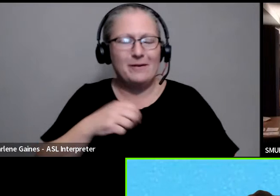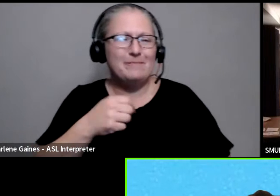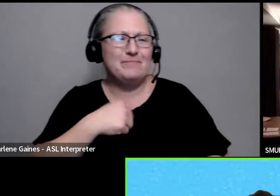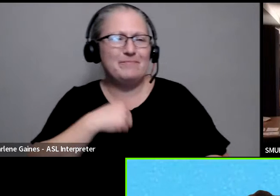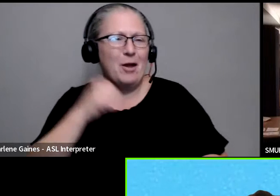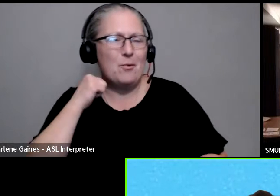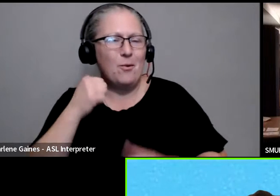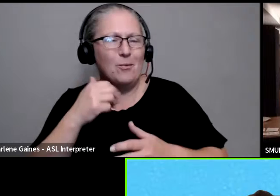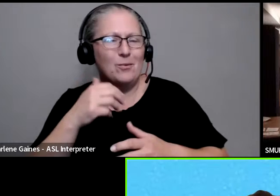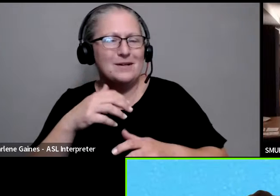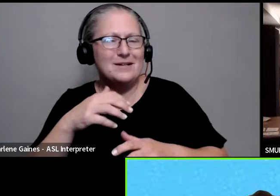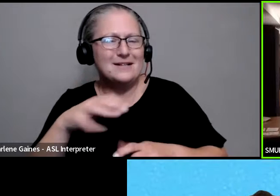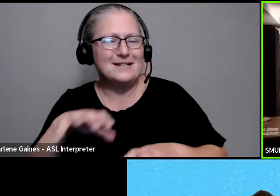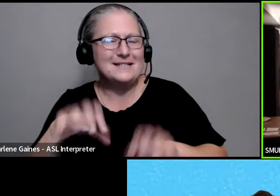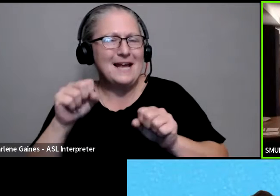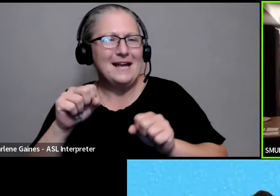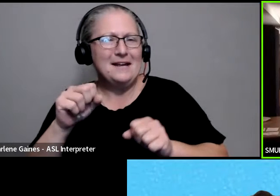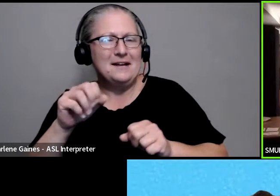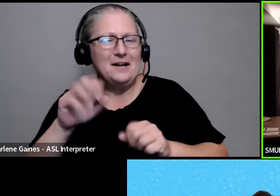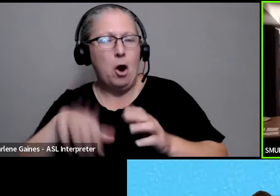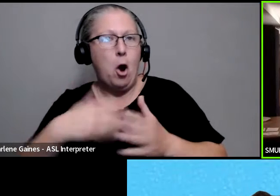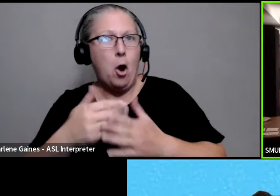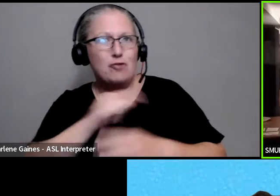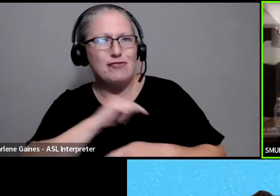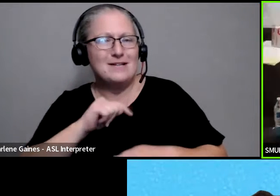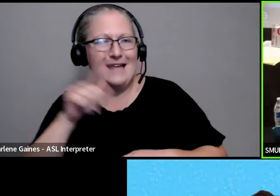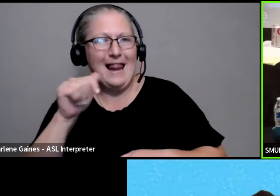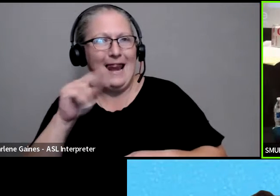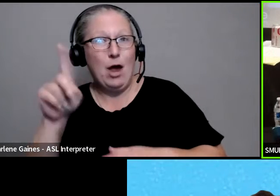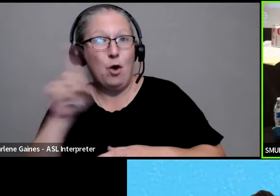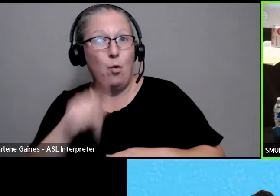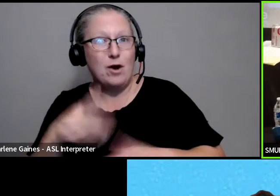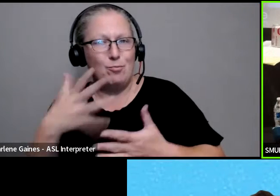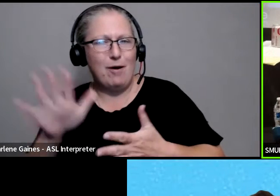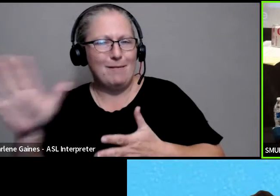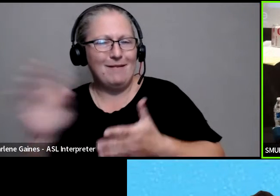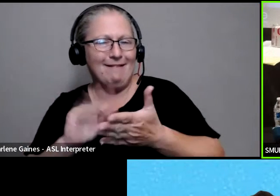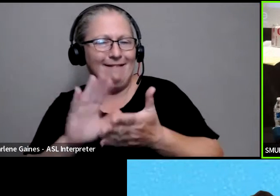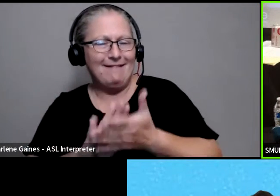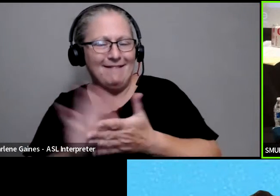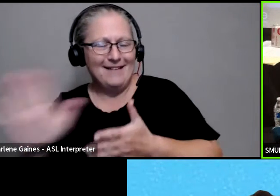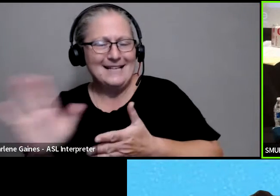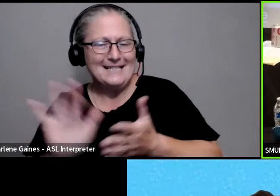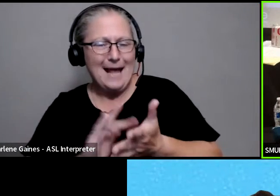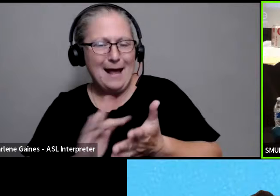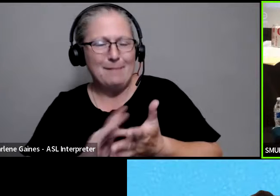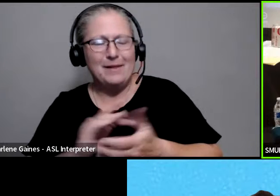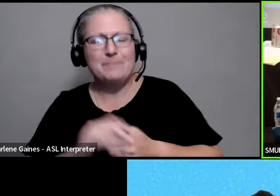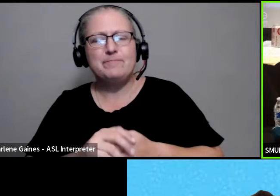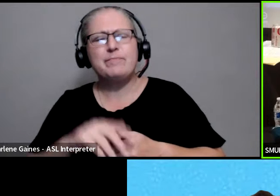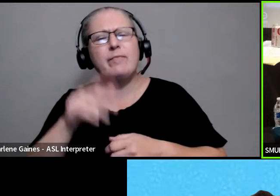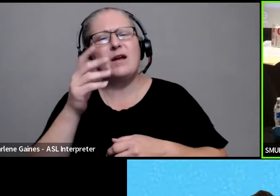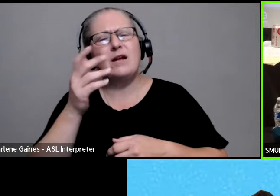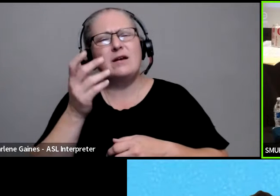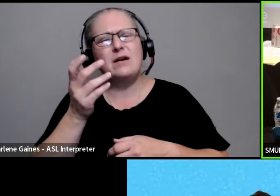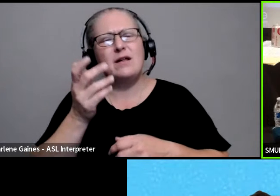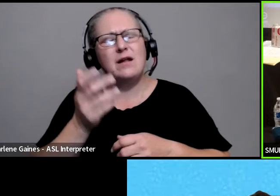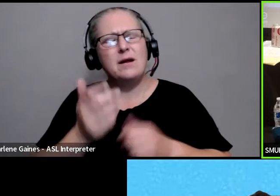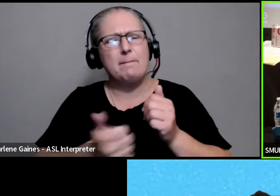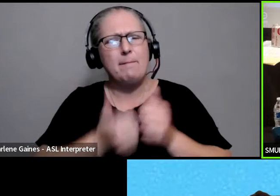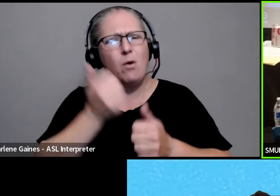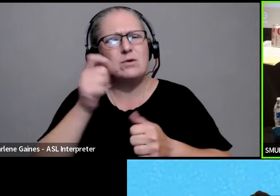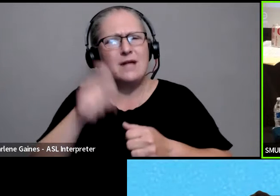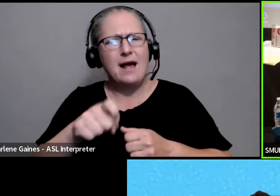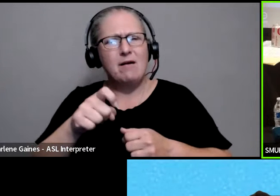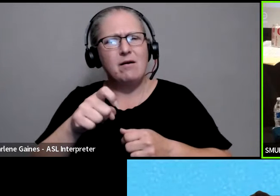Trustee Land's questions, which are probably written down on his tablet. So couple of things, and mainly they have to